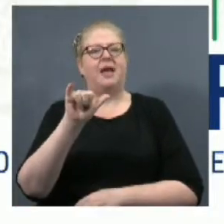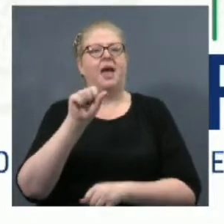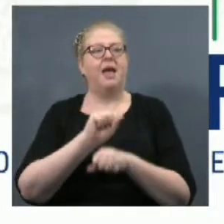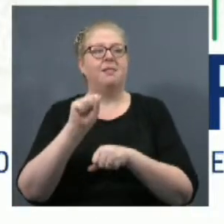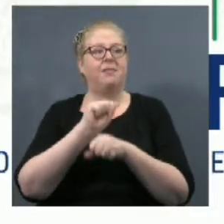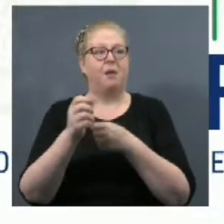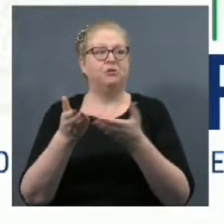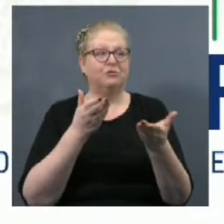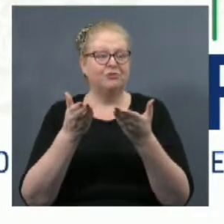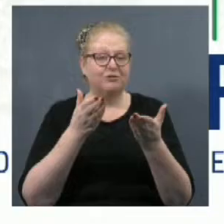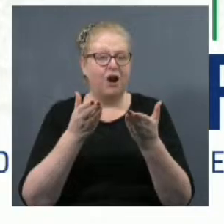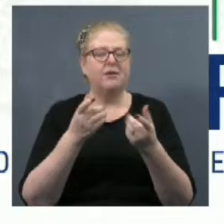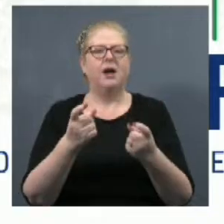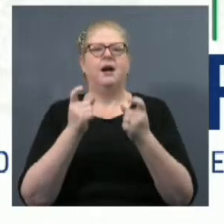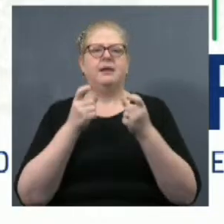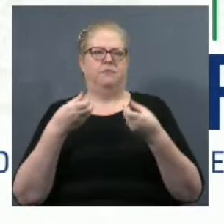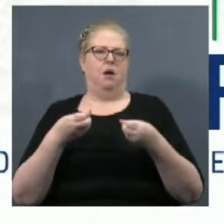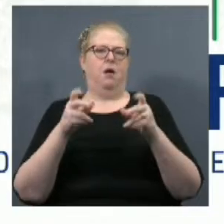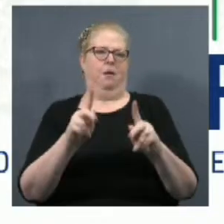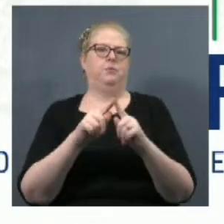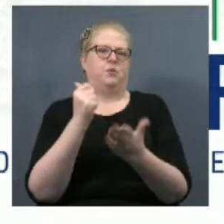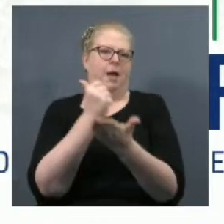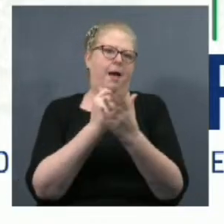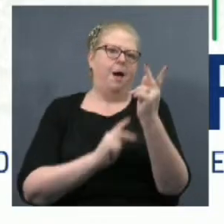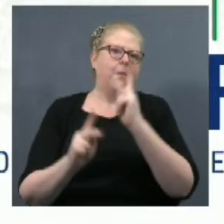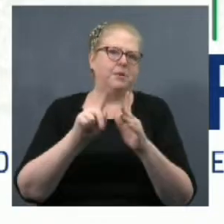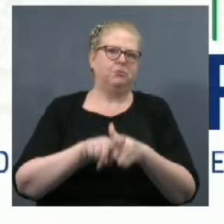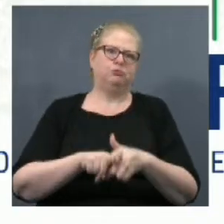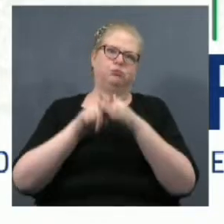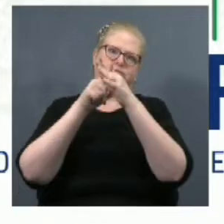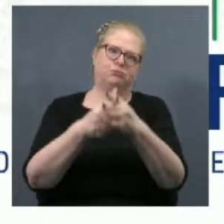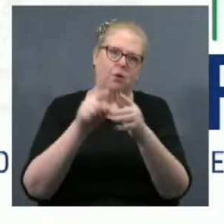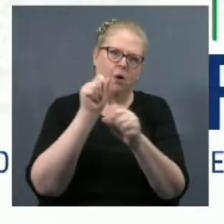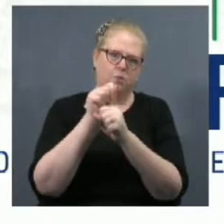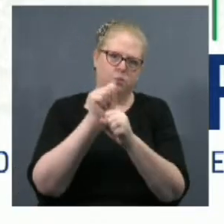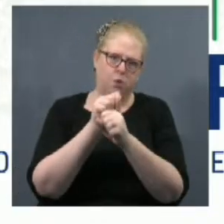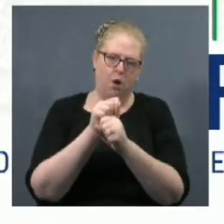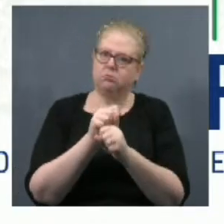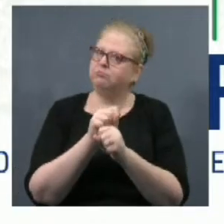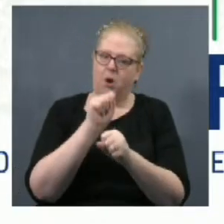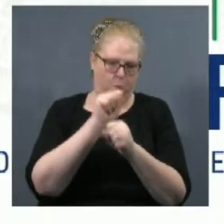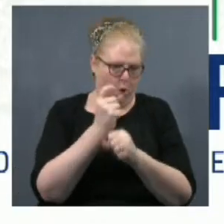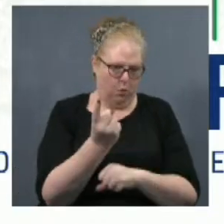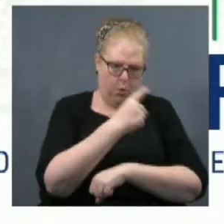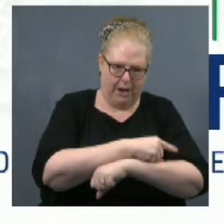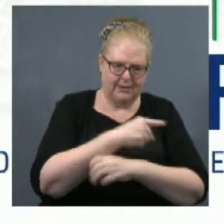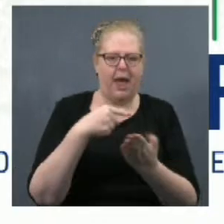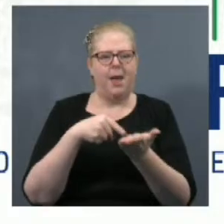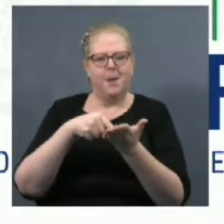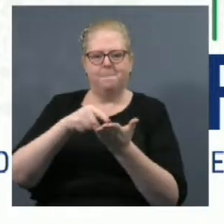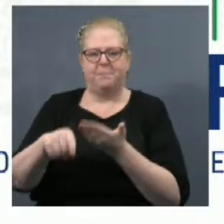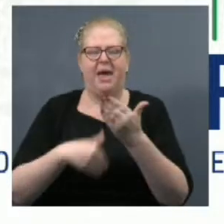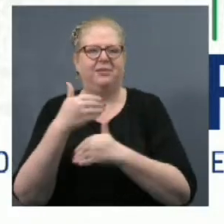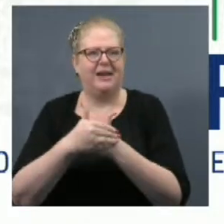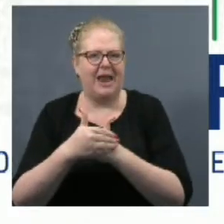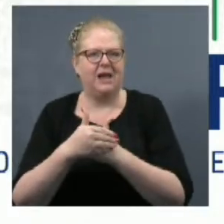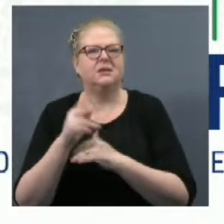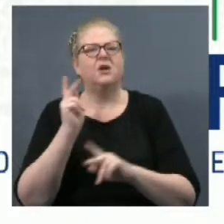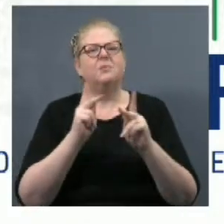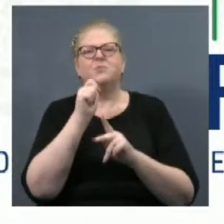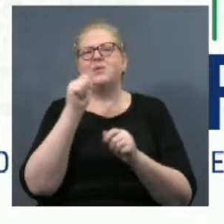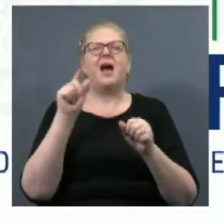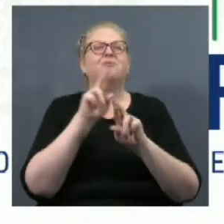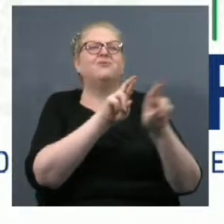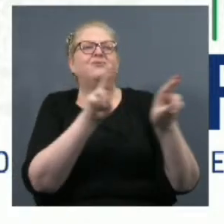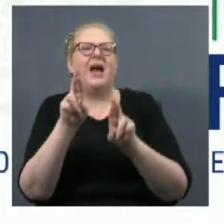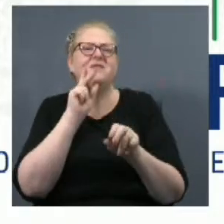were enabling us to help people start a job immediately where they work one day and get paid the next. For those that aren't quite ready to go into a